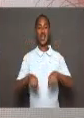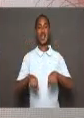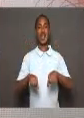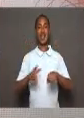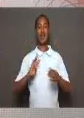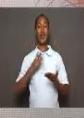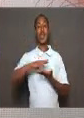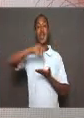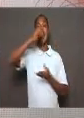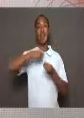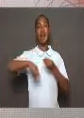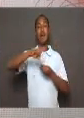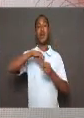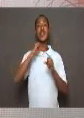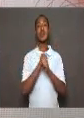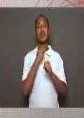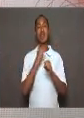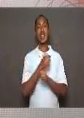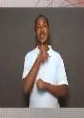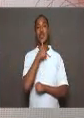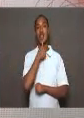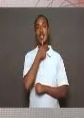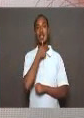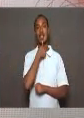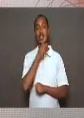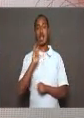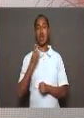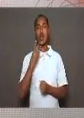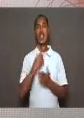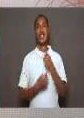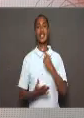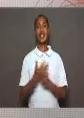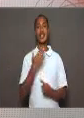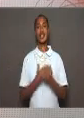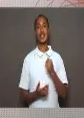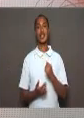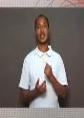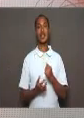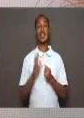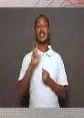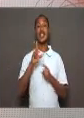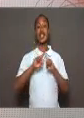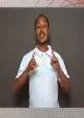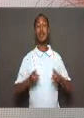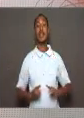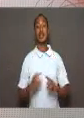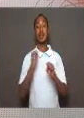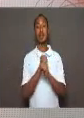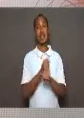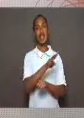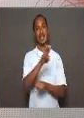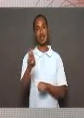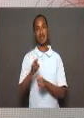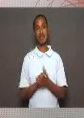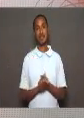Today, we learned about the preparation of acids. We discussed 3 different methods for preparing